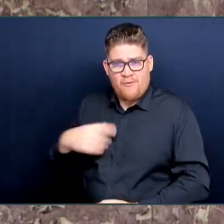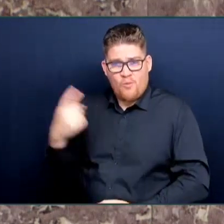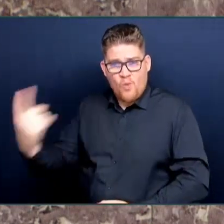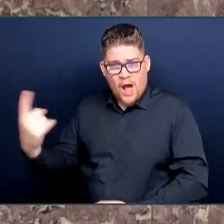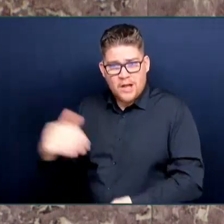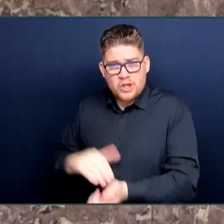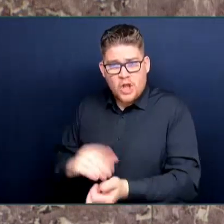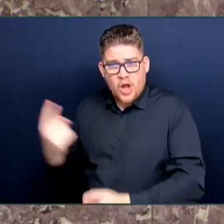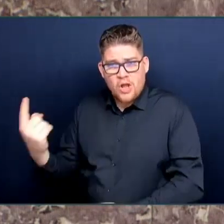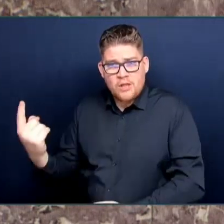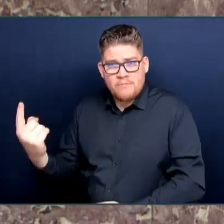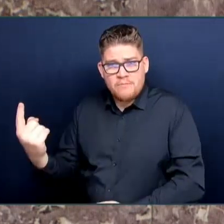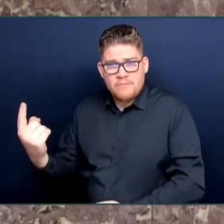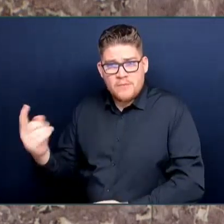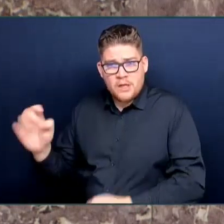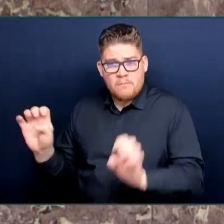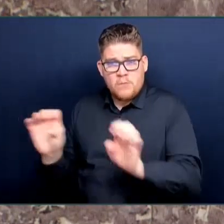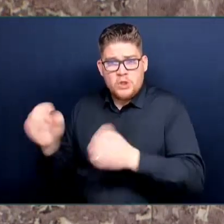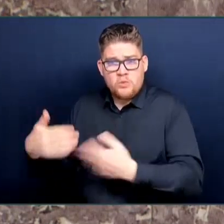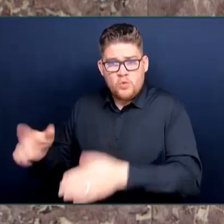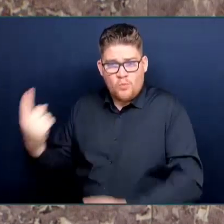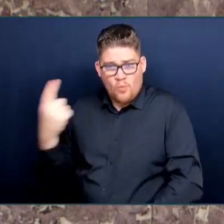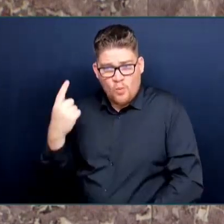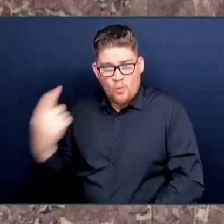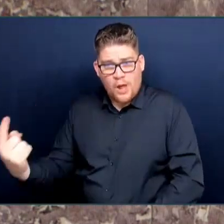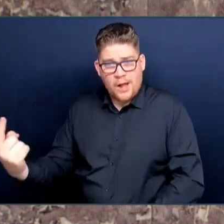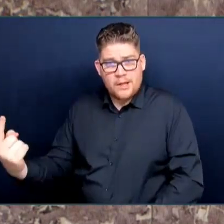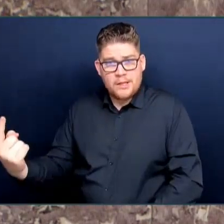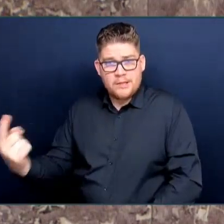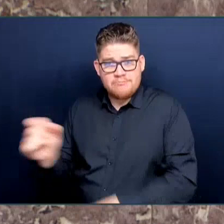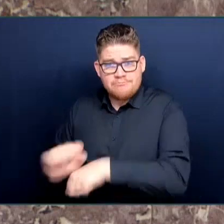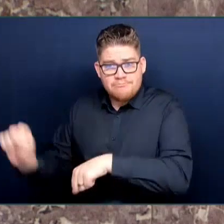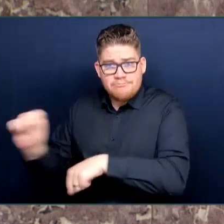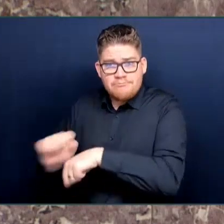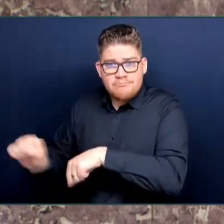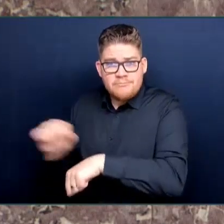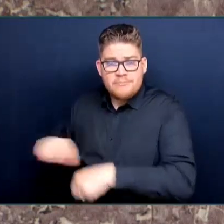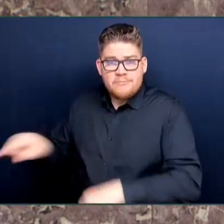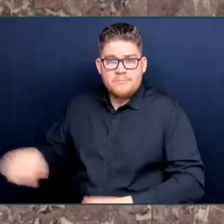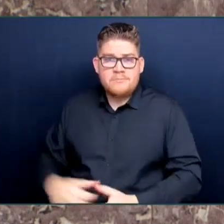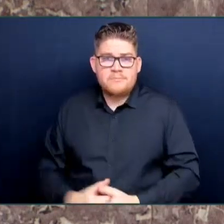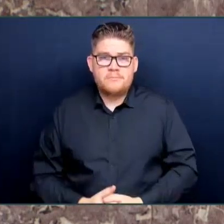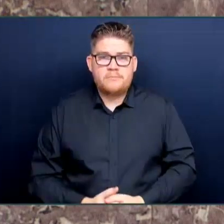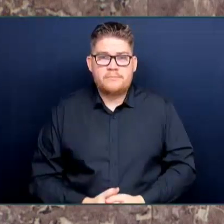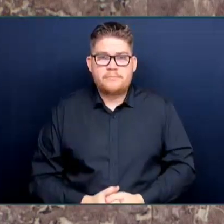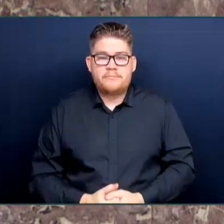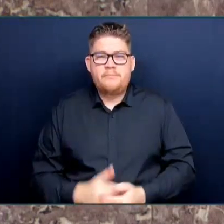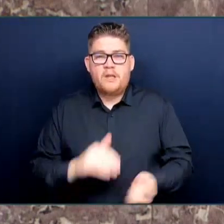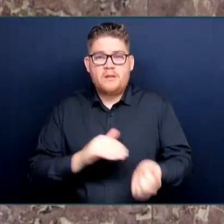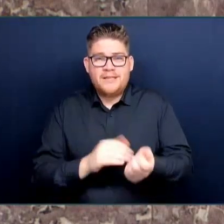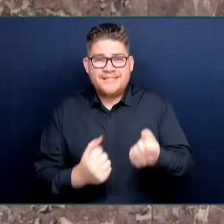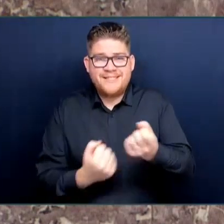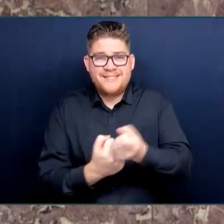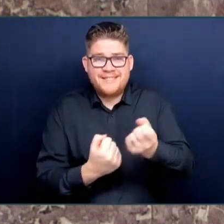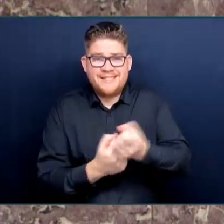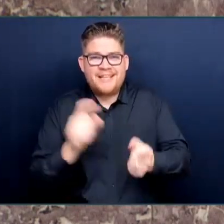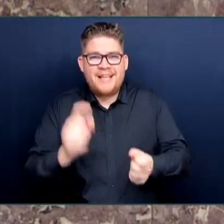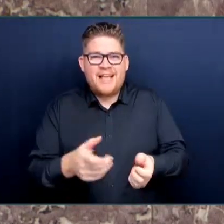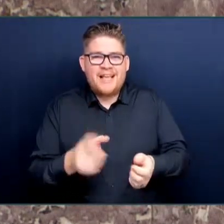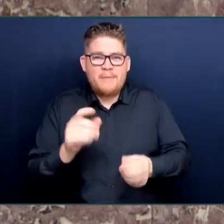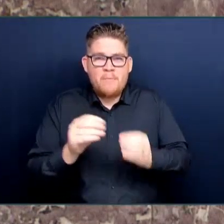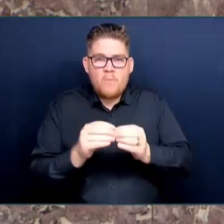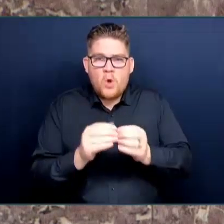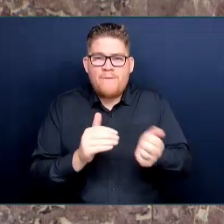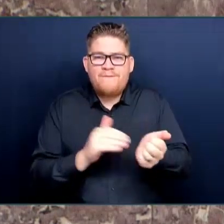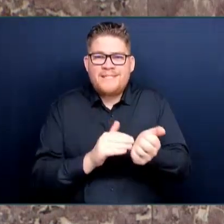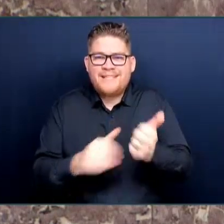But instead of giving Port Hardy's last doctor the physician assistant that he has been asking for, he has been